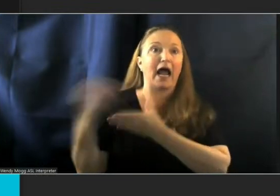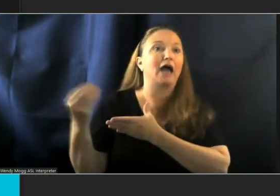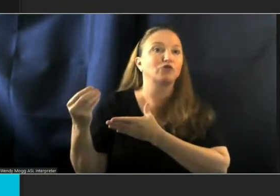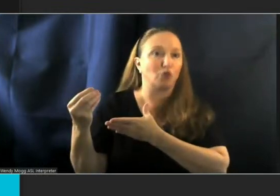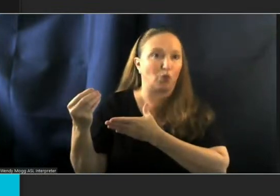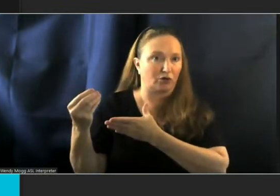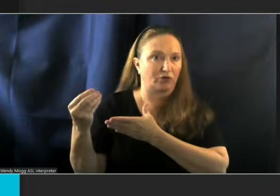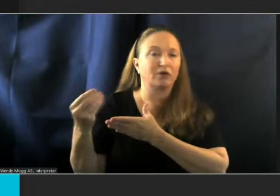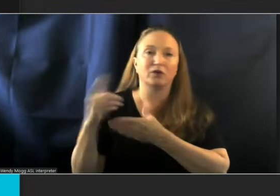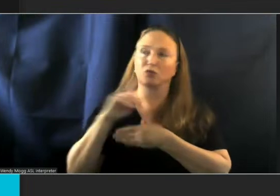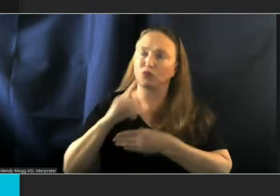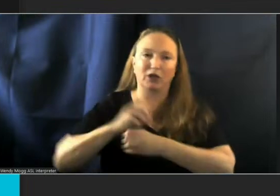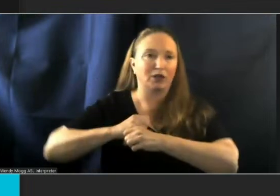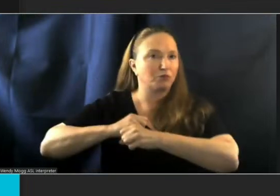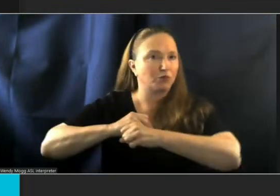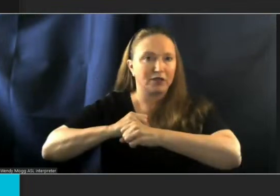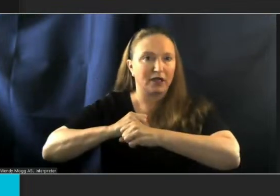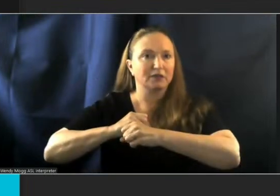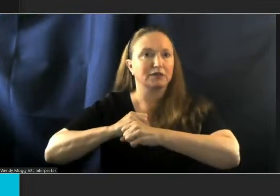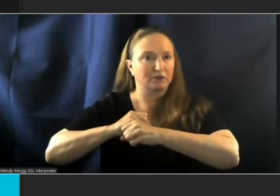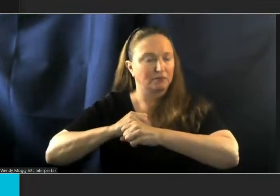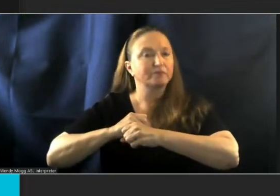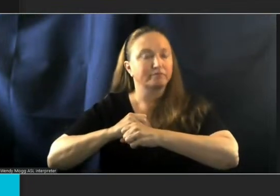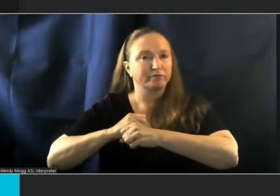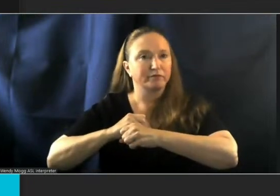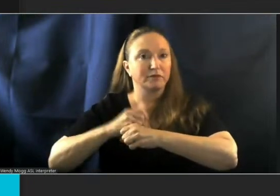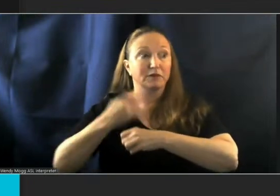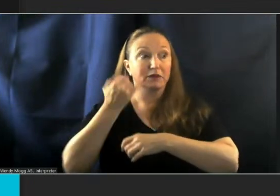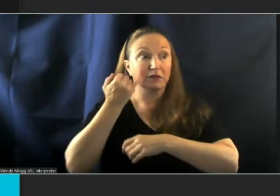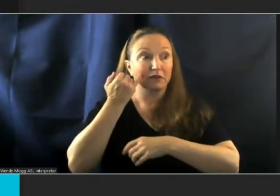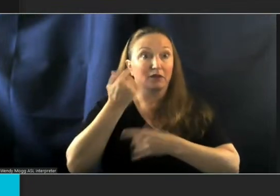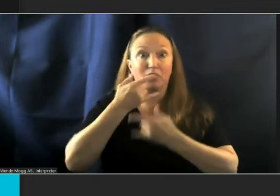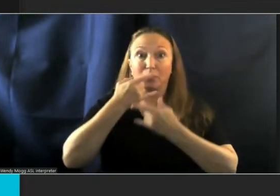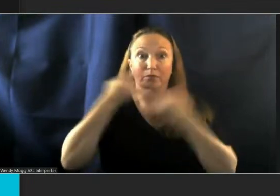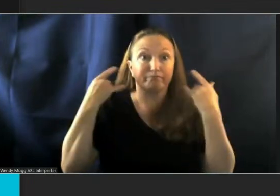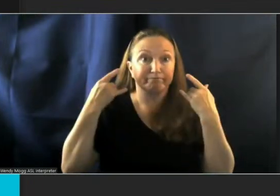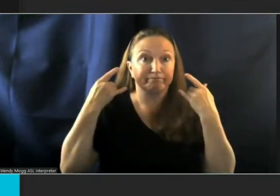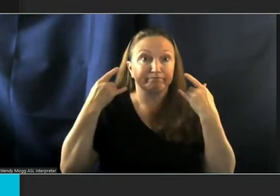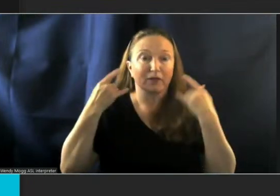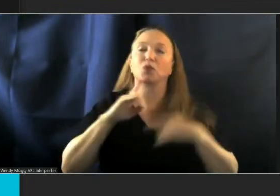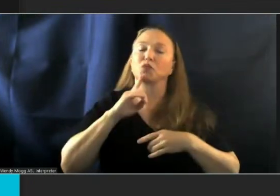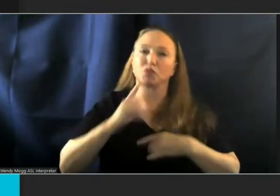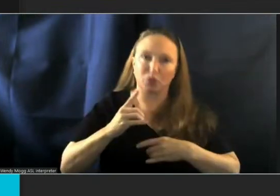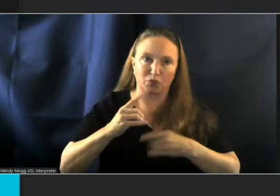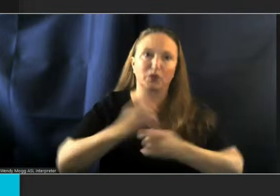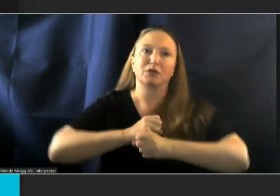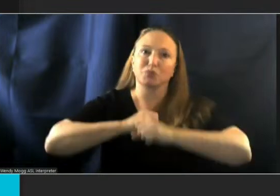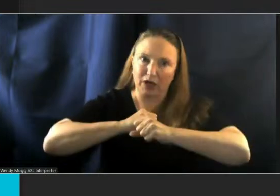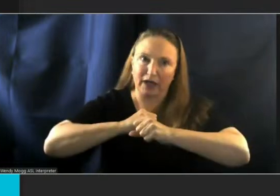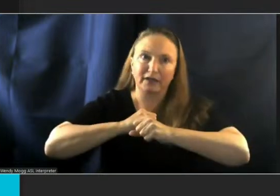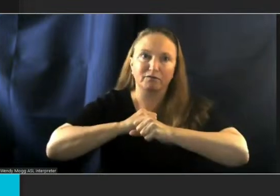protective. And wearing a mask is also very protective. So to the